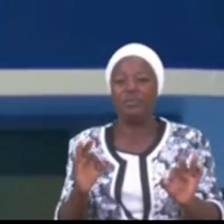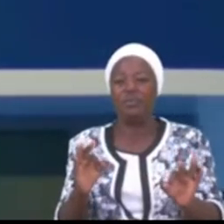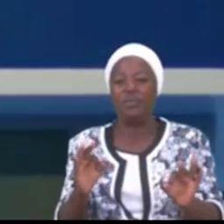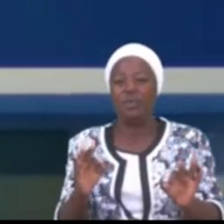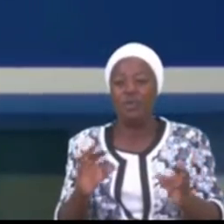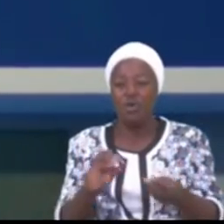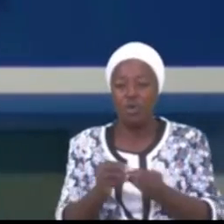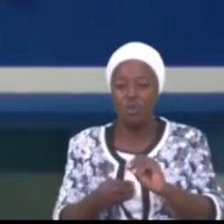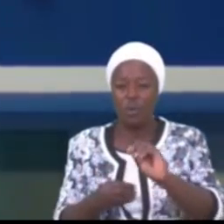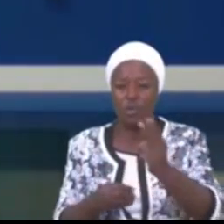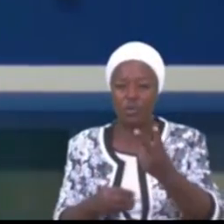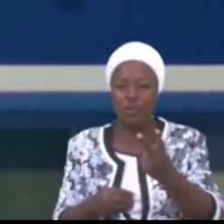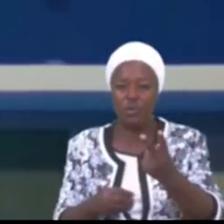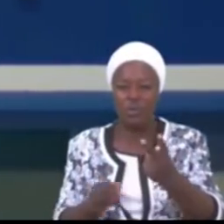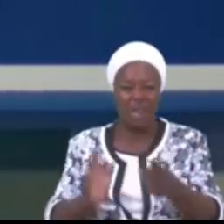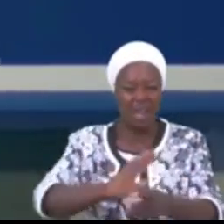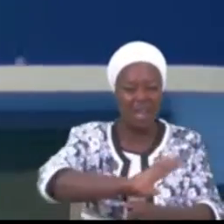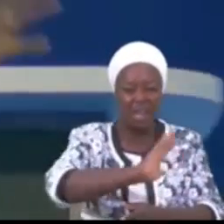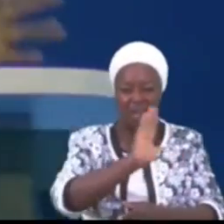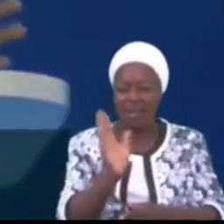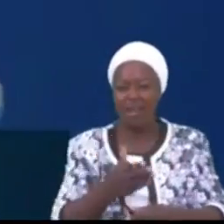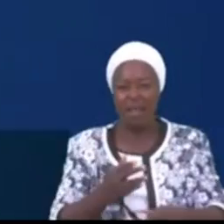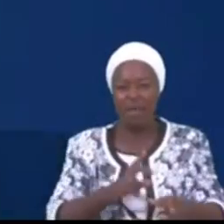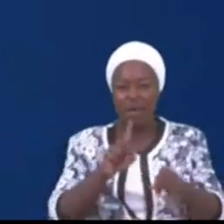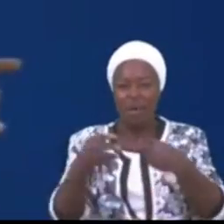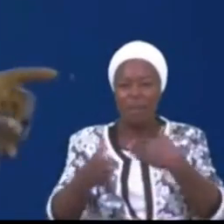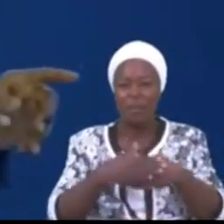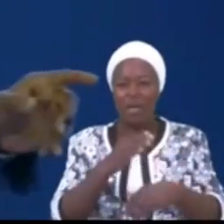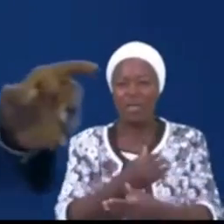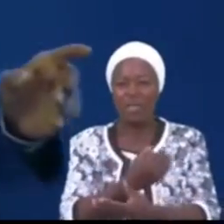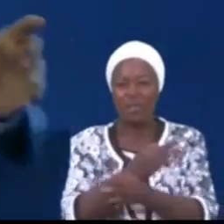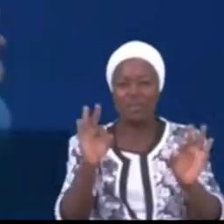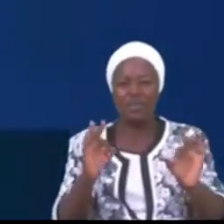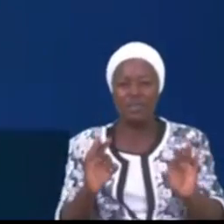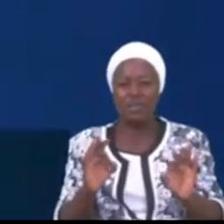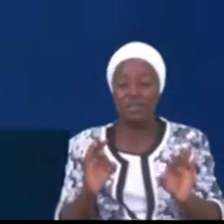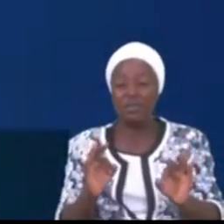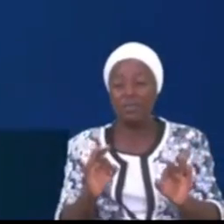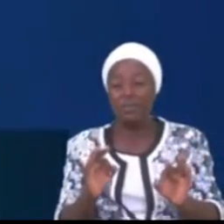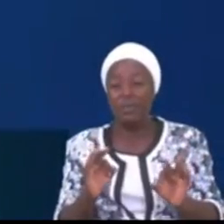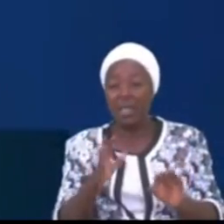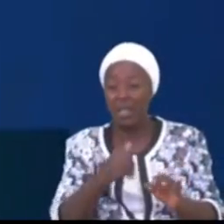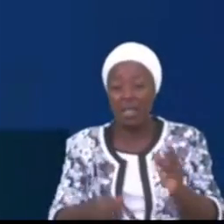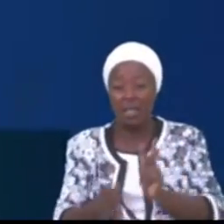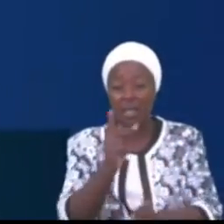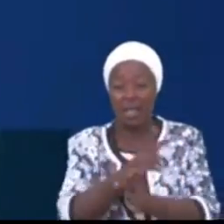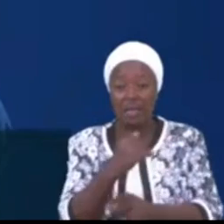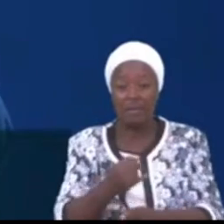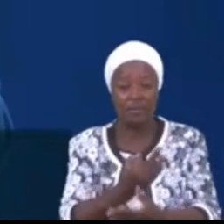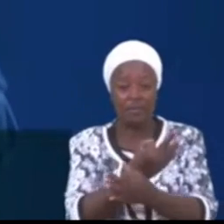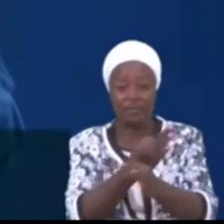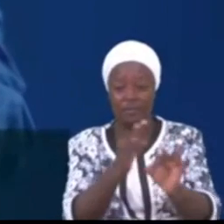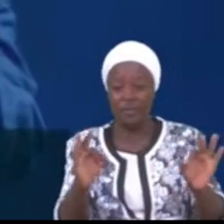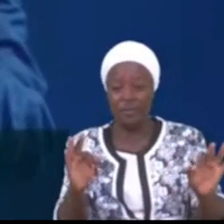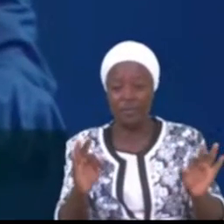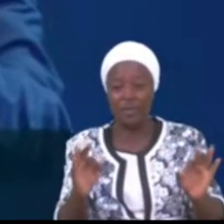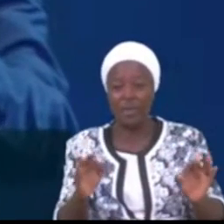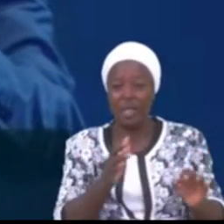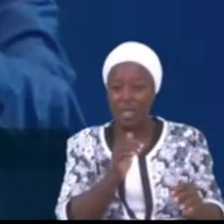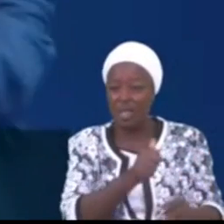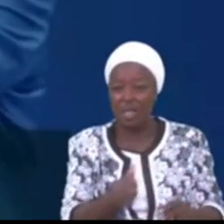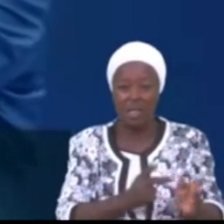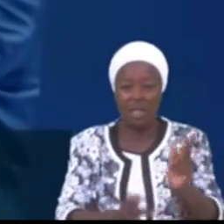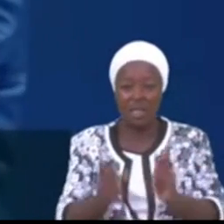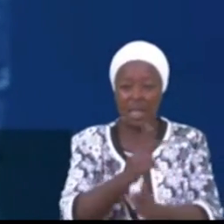two, irreversible emancipation. A kind of freedom, a kind of